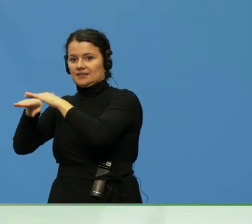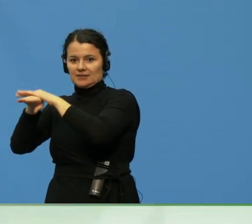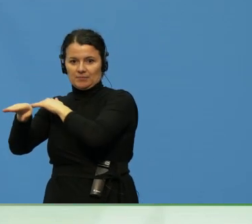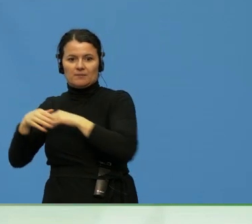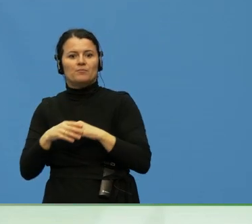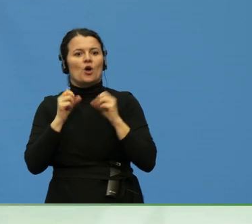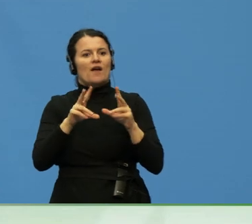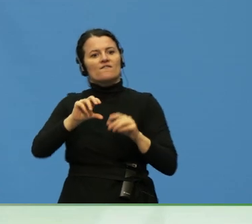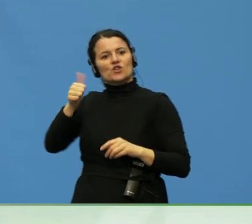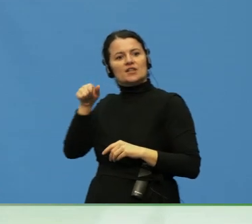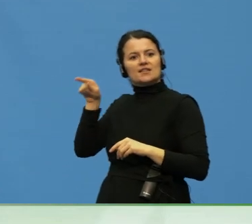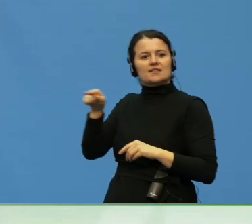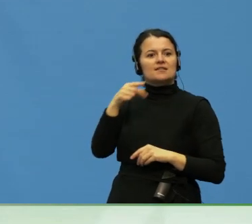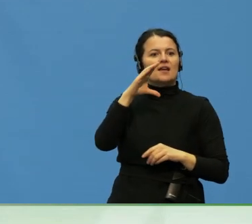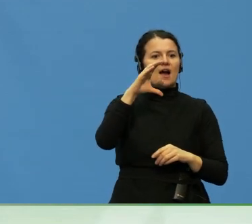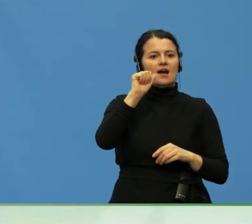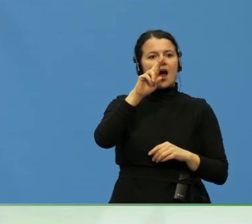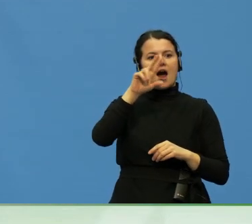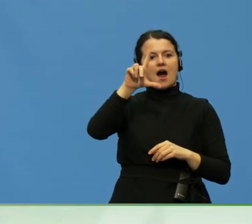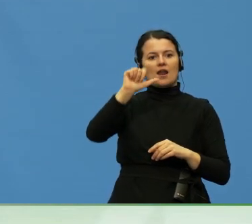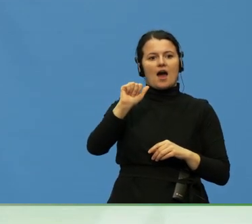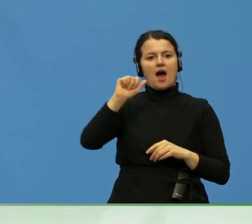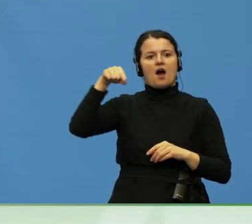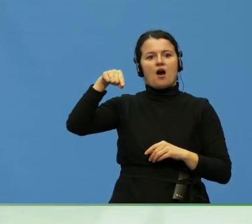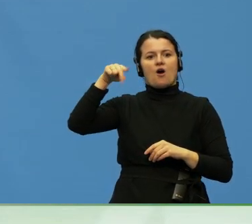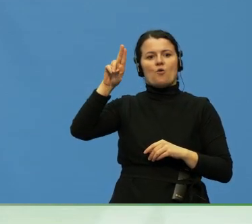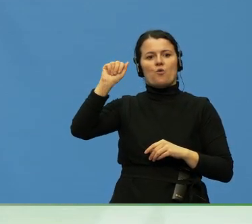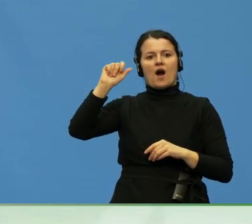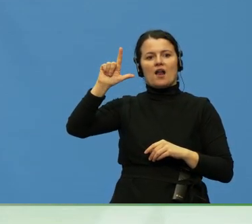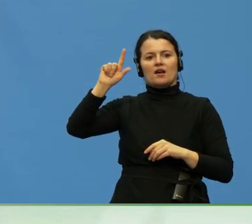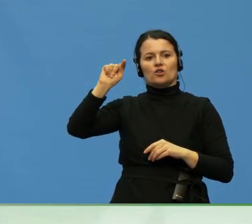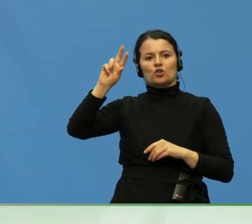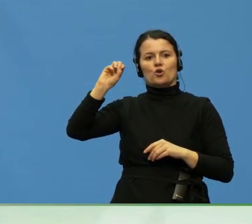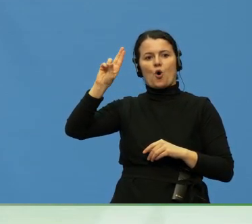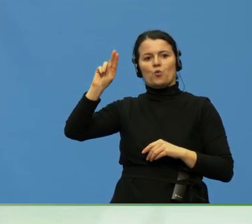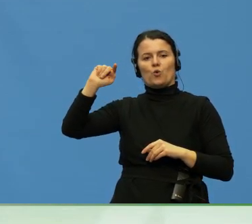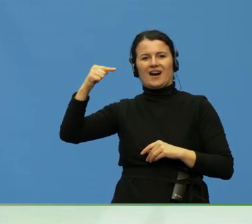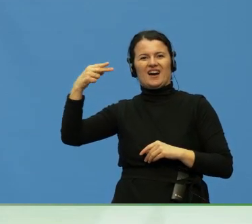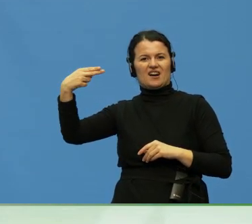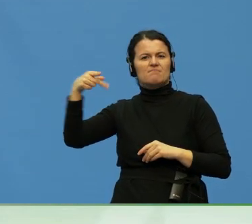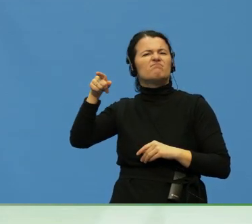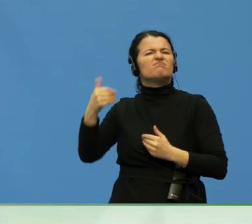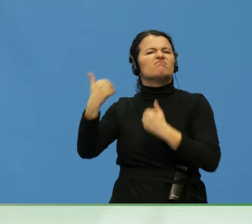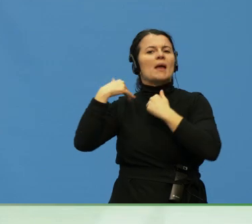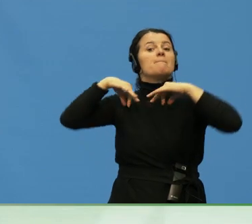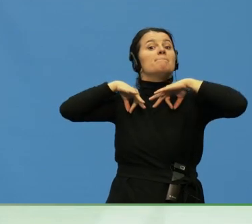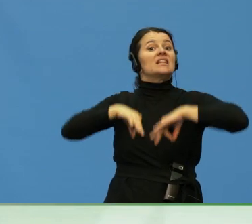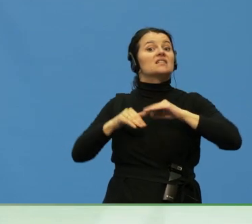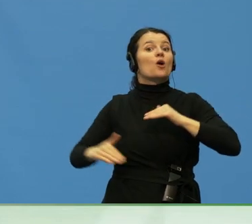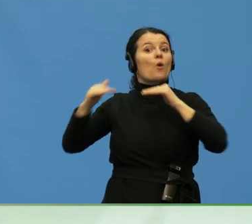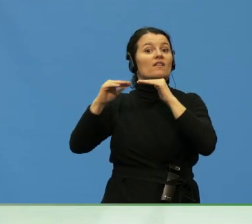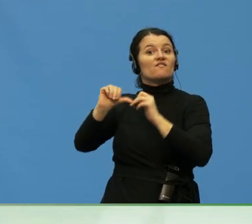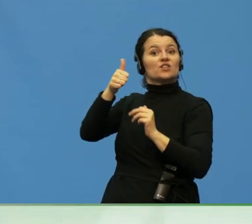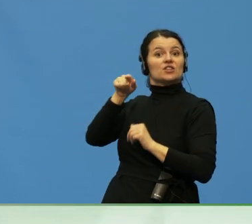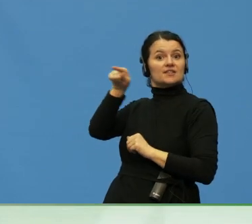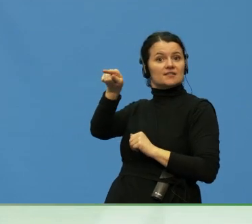first ever minister for persons with disabilities. Ms. Qualtrough created a legislative and policy framework for disability,